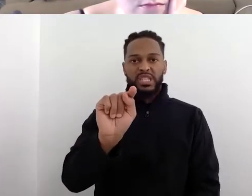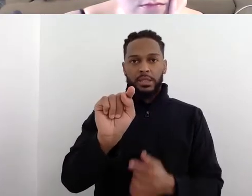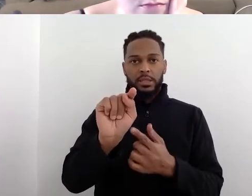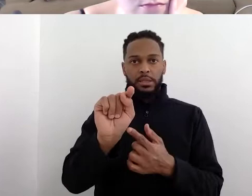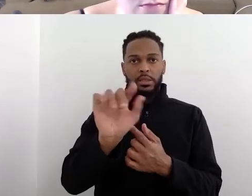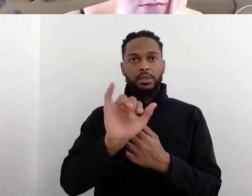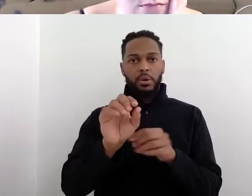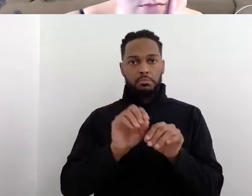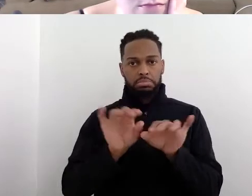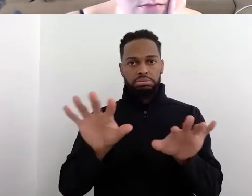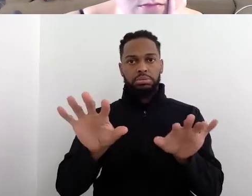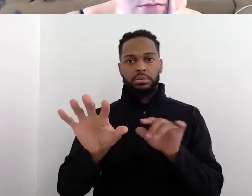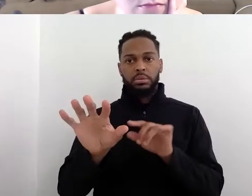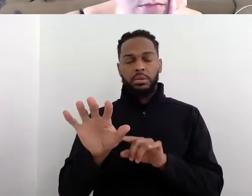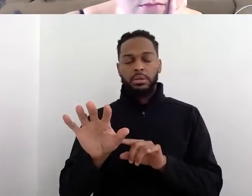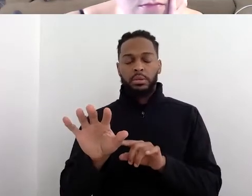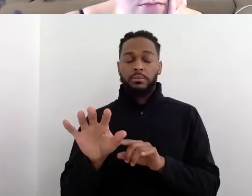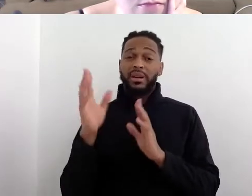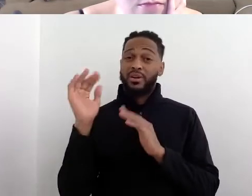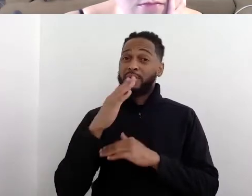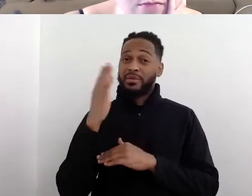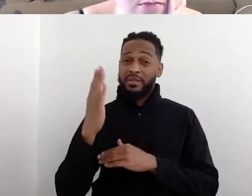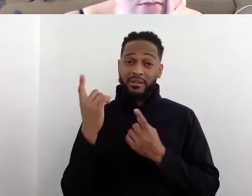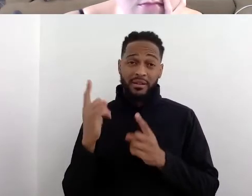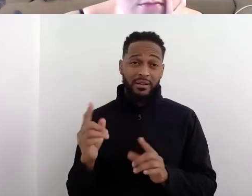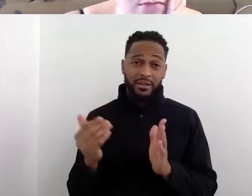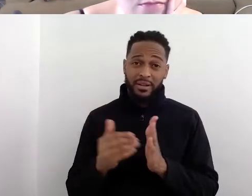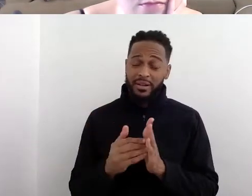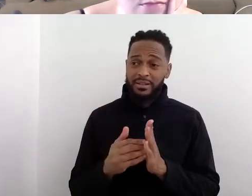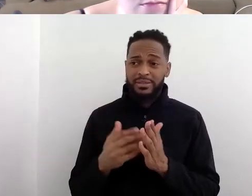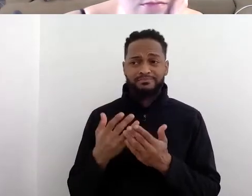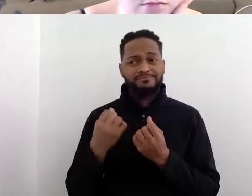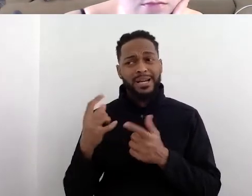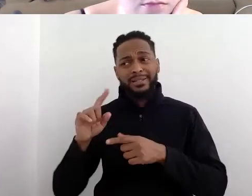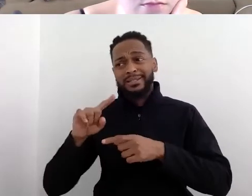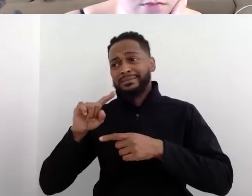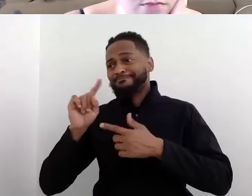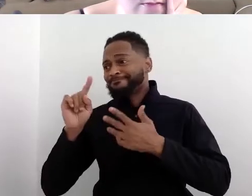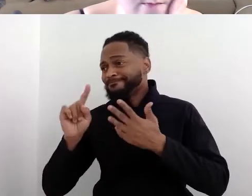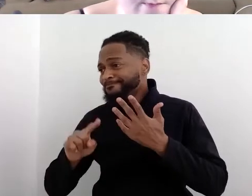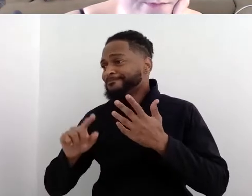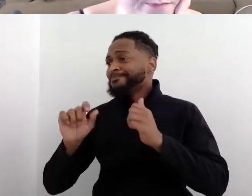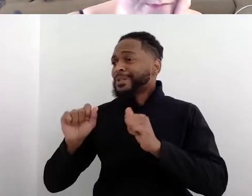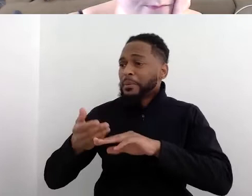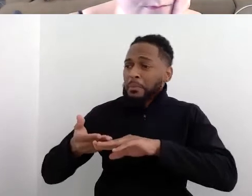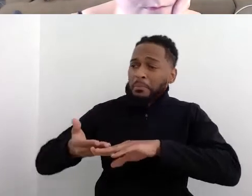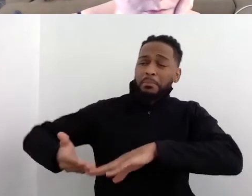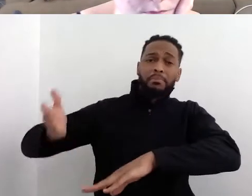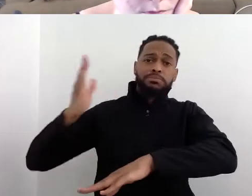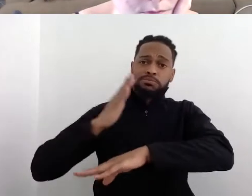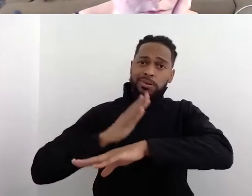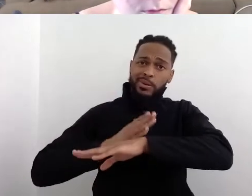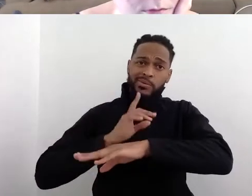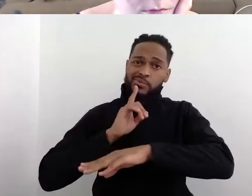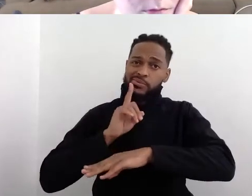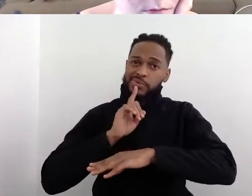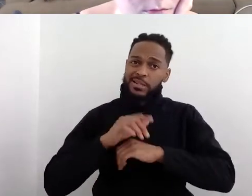I hope it never happens again. I think there were a lot of things we could have done better, probably in all aspects of